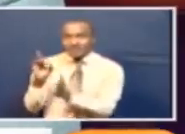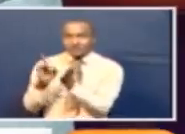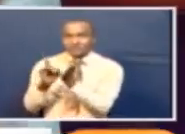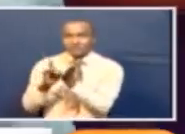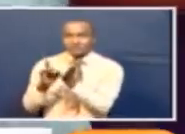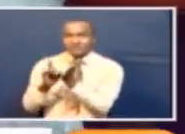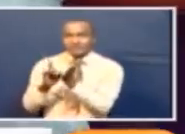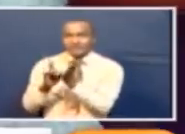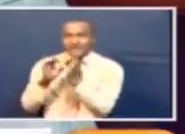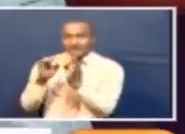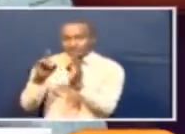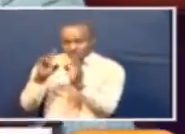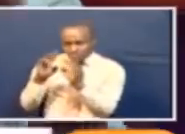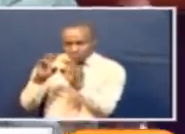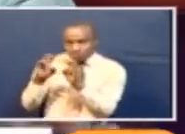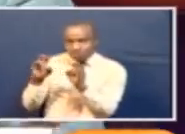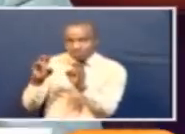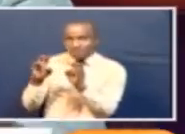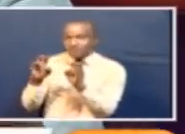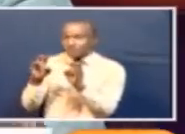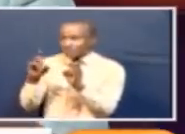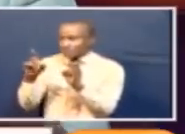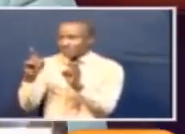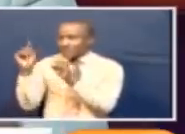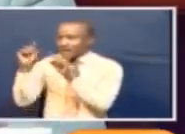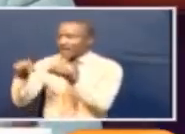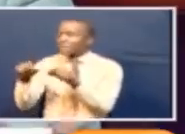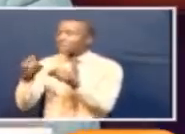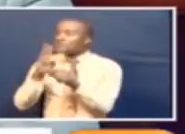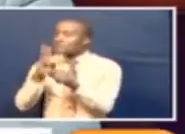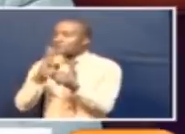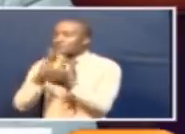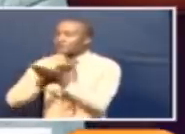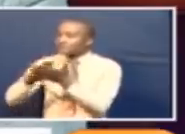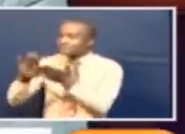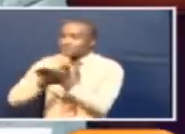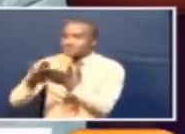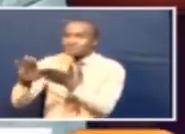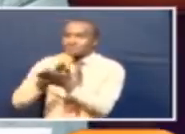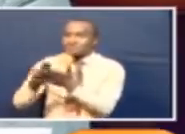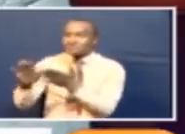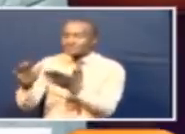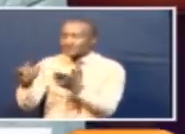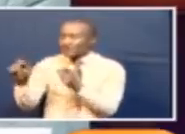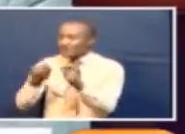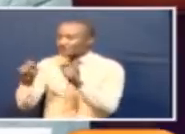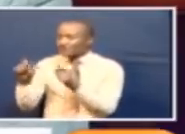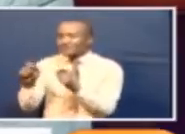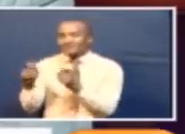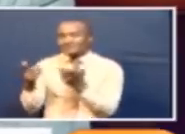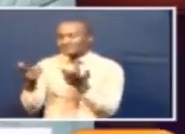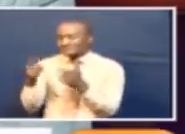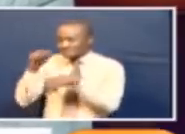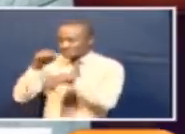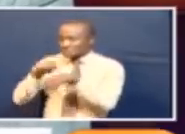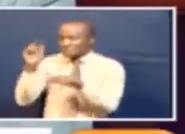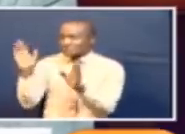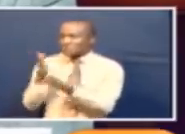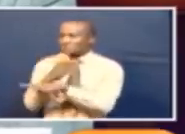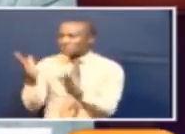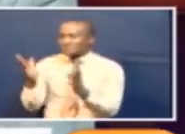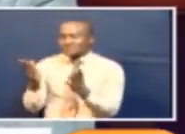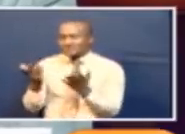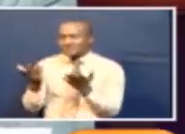some bush clearing and stagnant water and spraying and what they're calling vector control. I don't think that there's any program in the